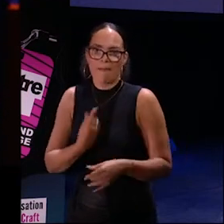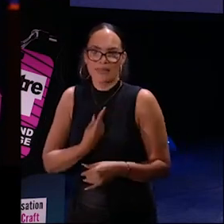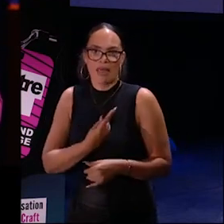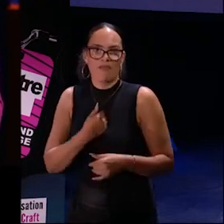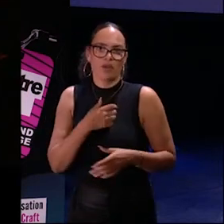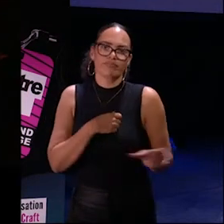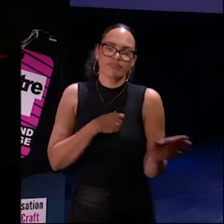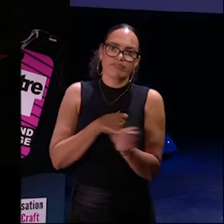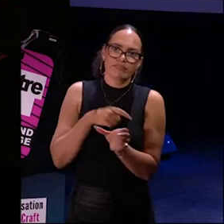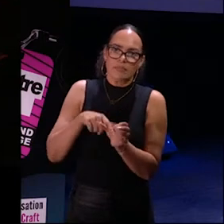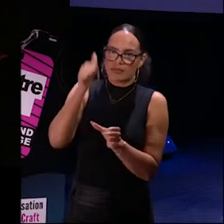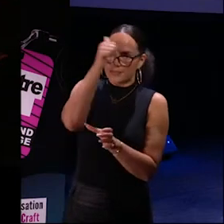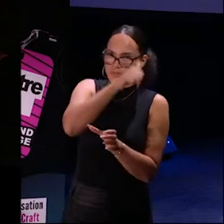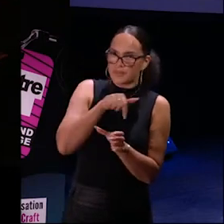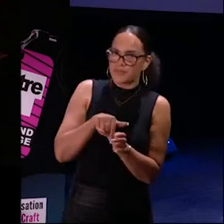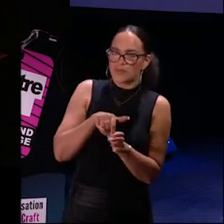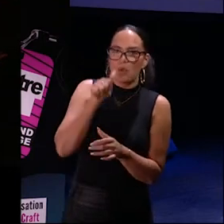they said they were.